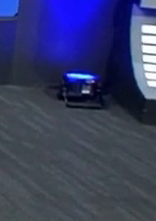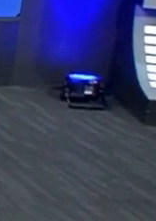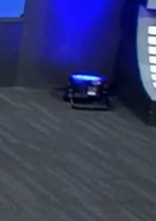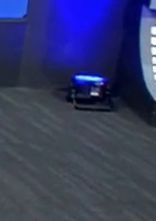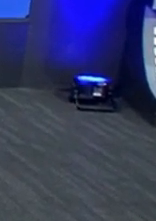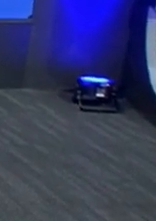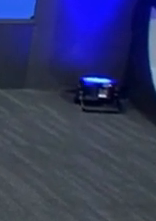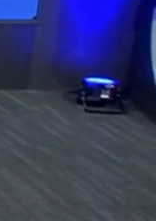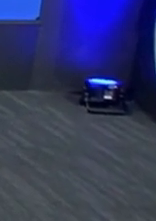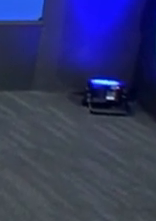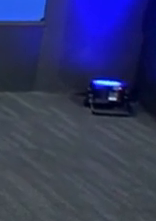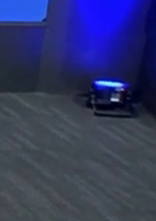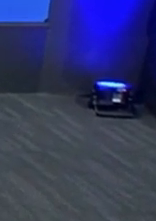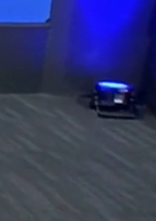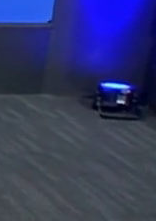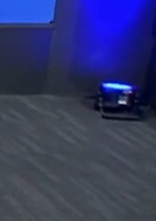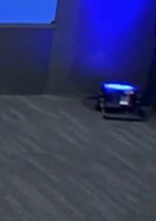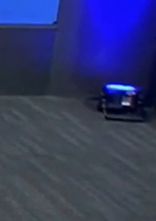status mean?